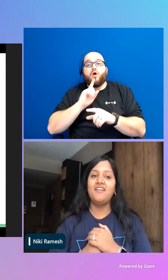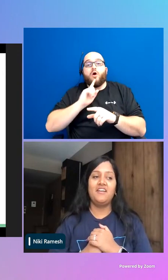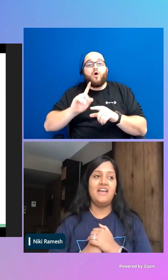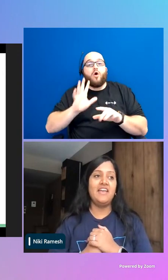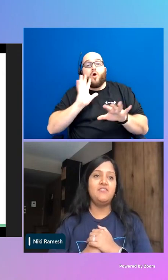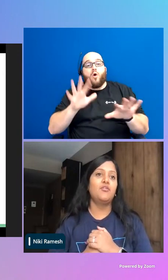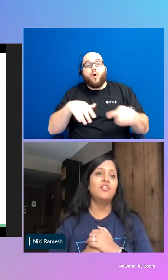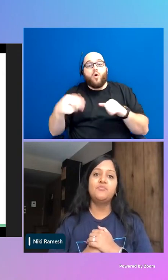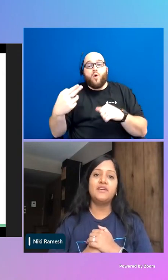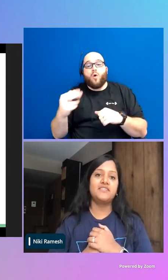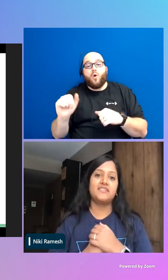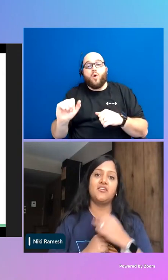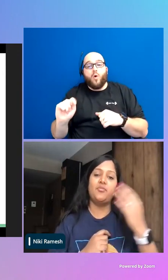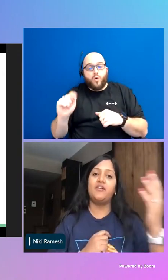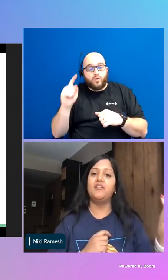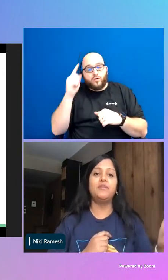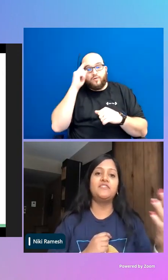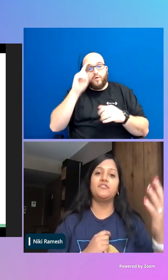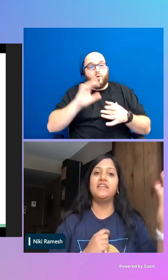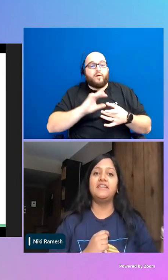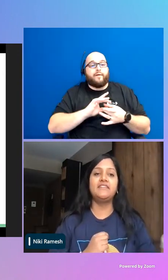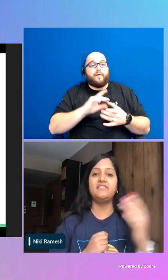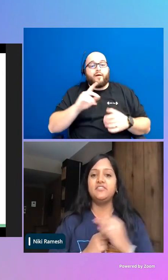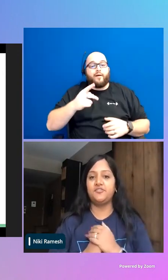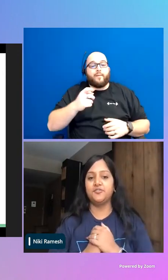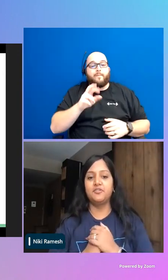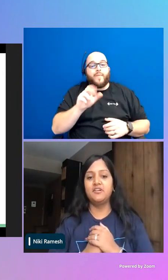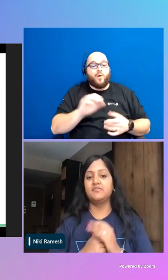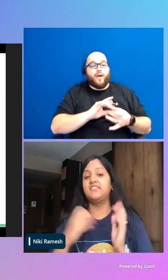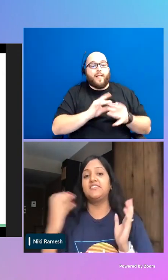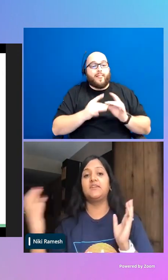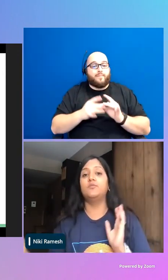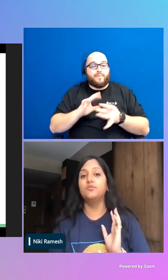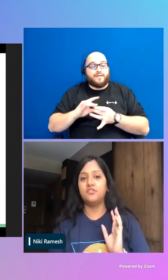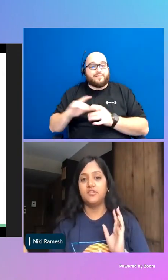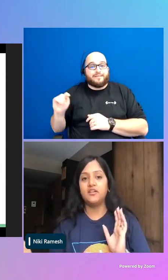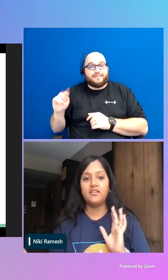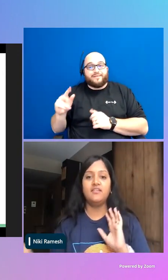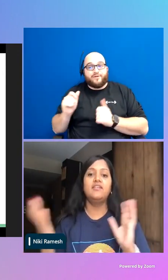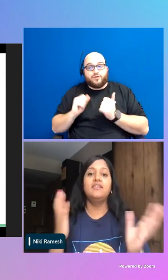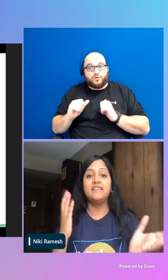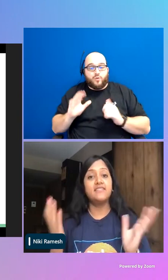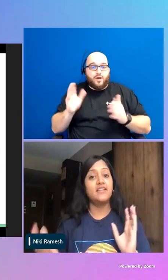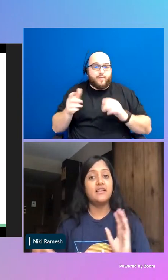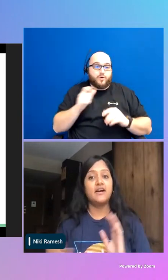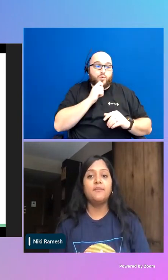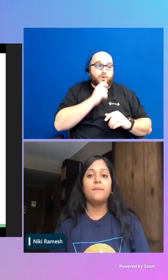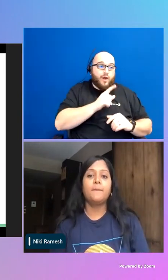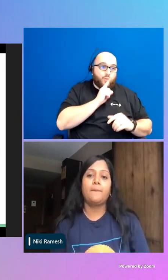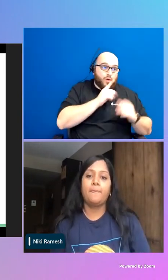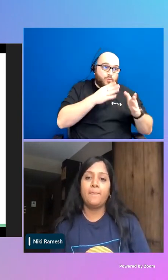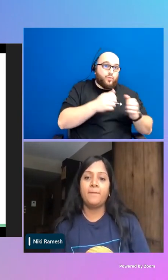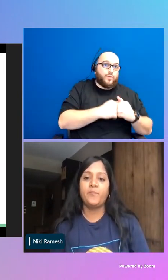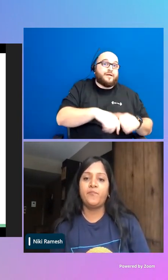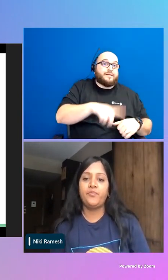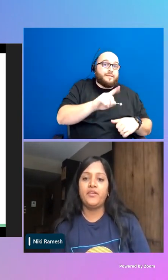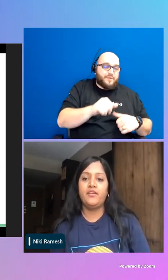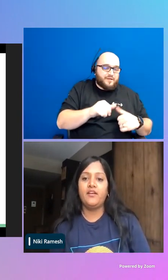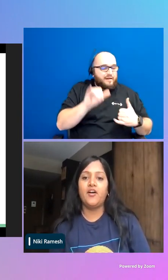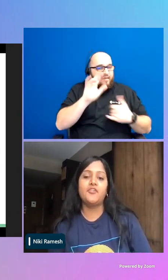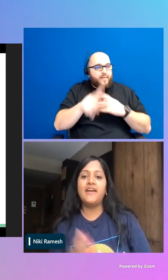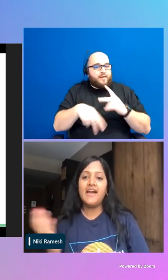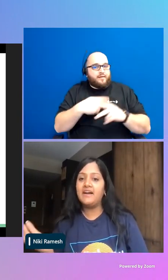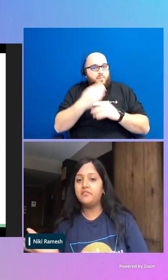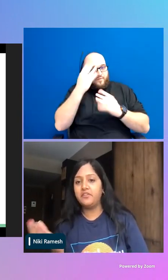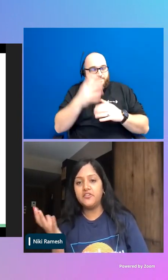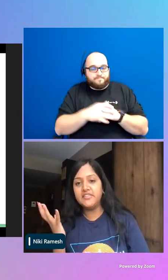for an Olympics or Paralympics related TV show versus someone who's not? Things like that.